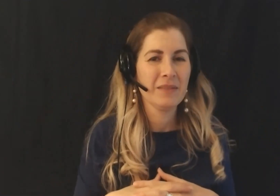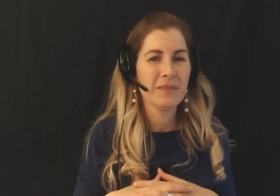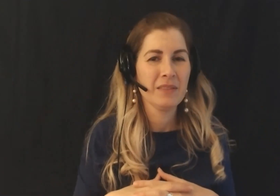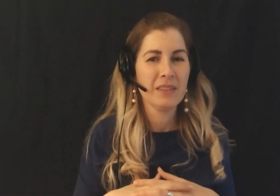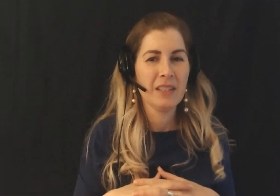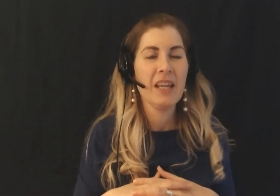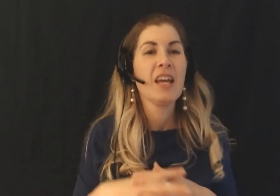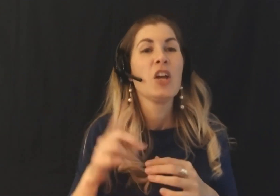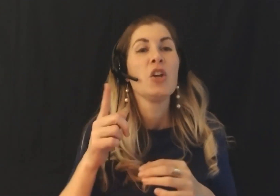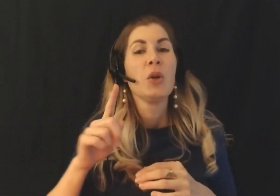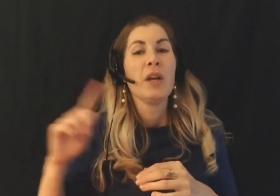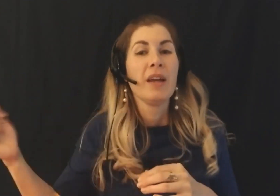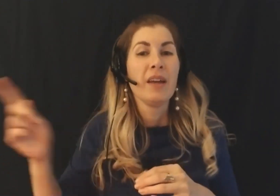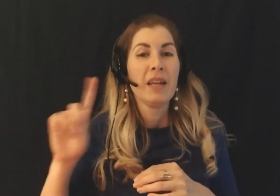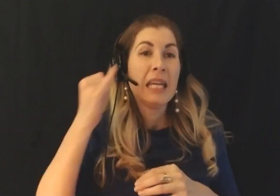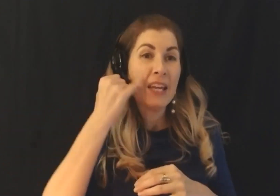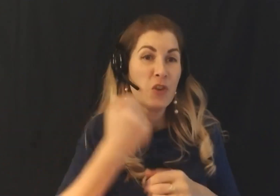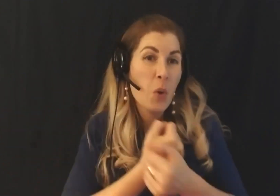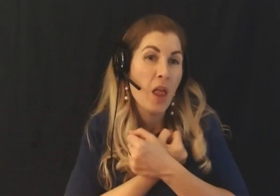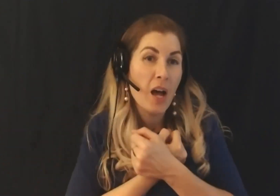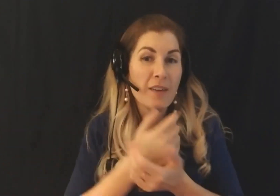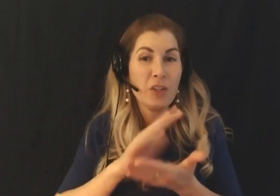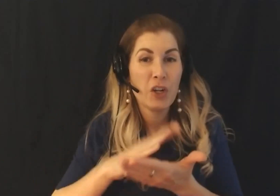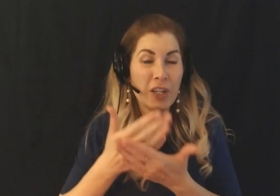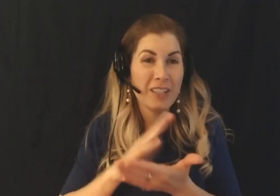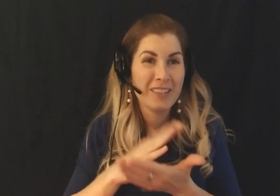Enter the screen if you love to cook.